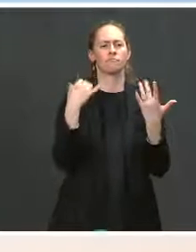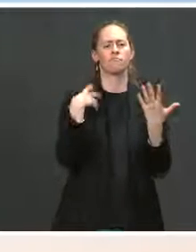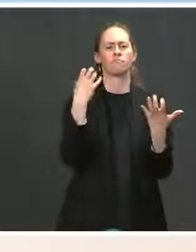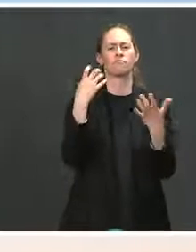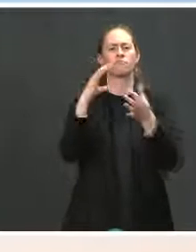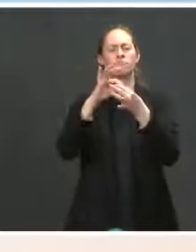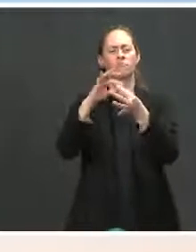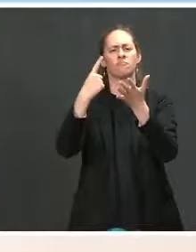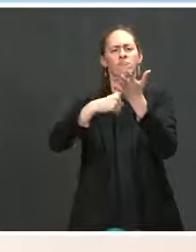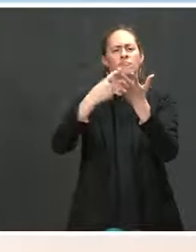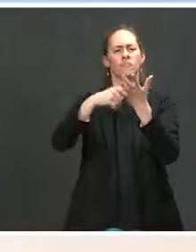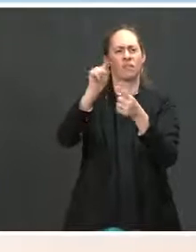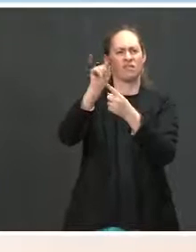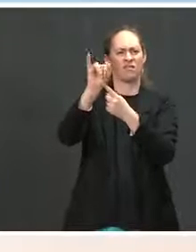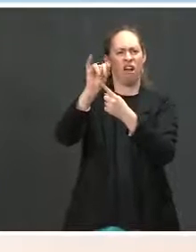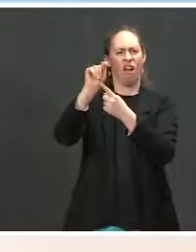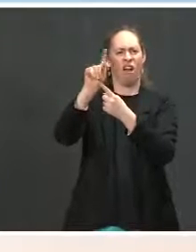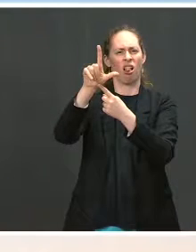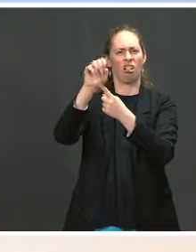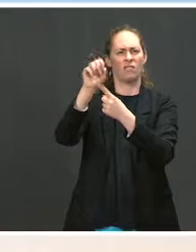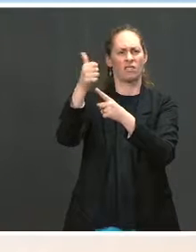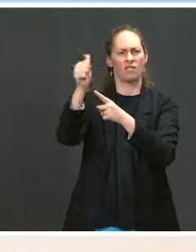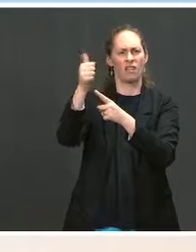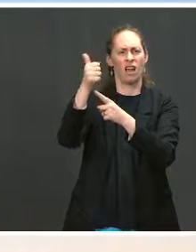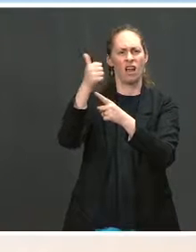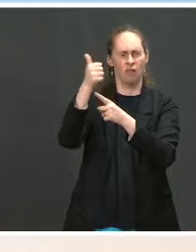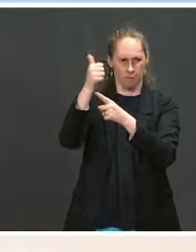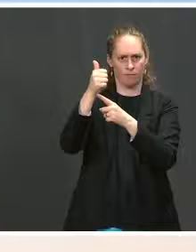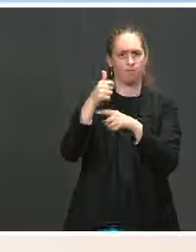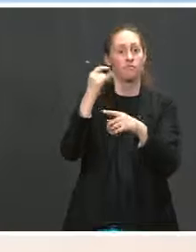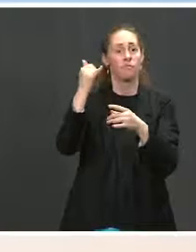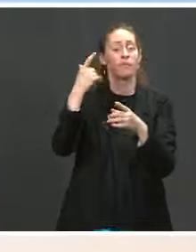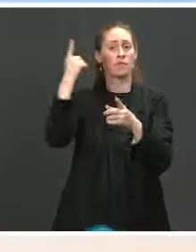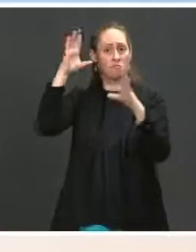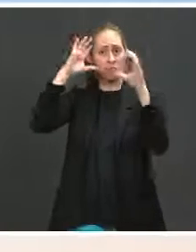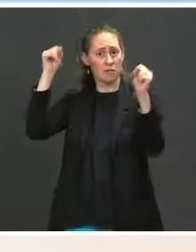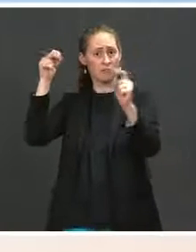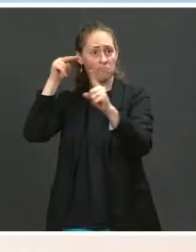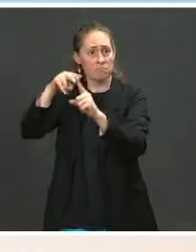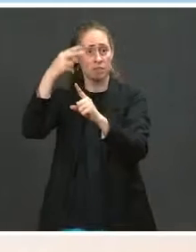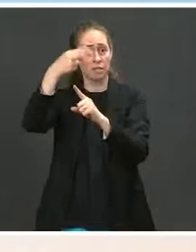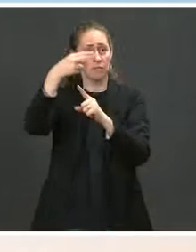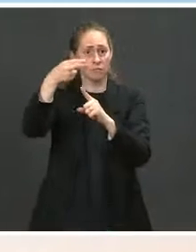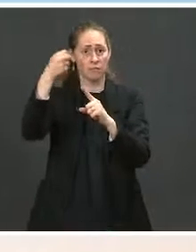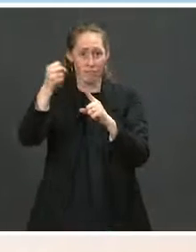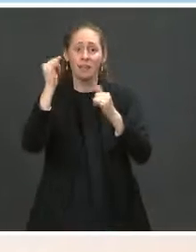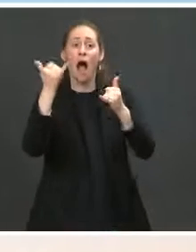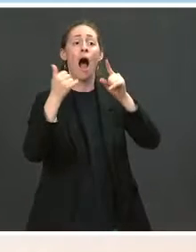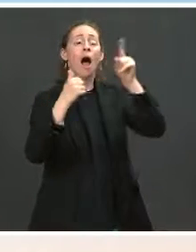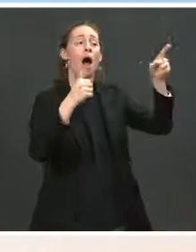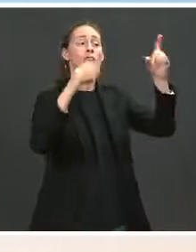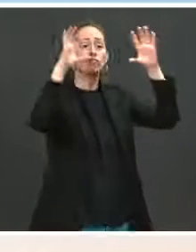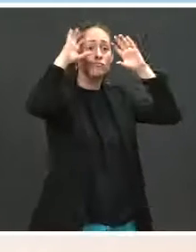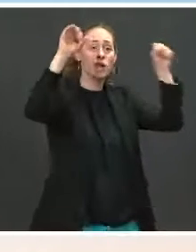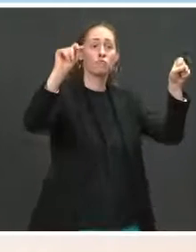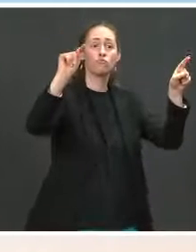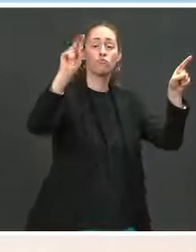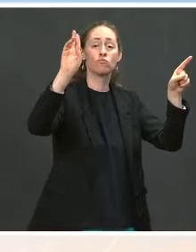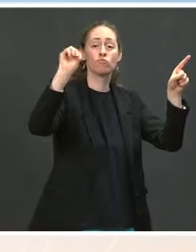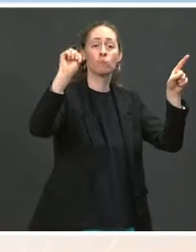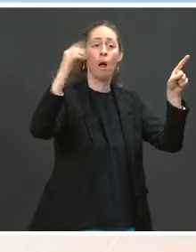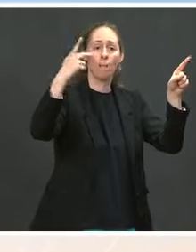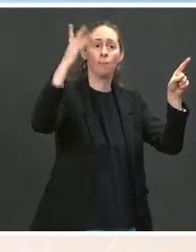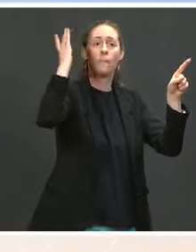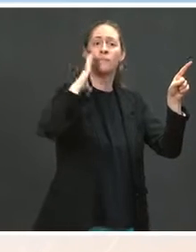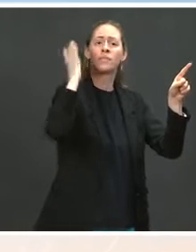Biden administration and HHS started the reversal of the Trump administration's ban on abortion referrals at Title 10